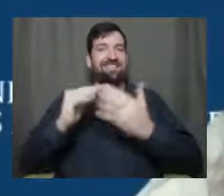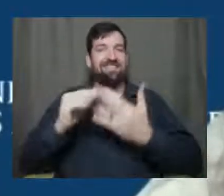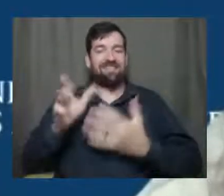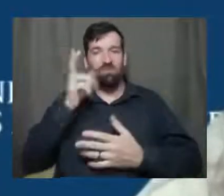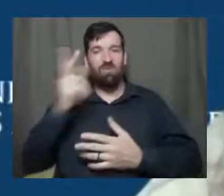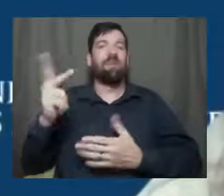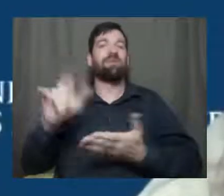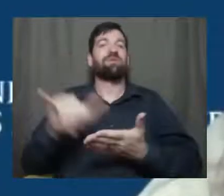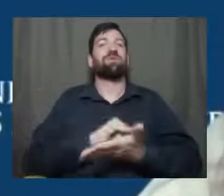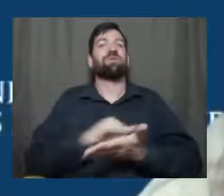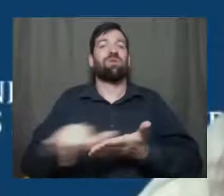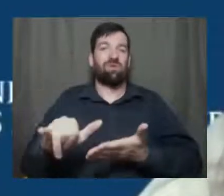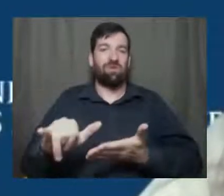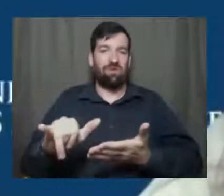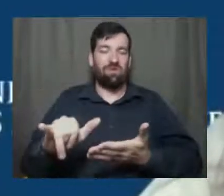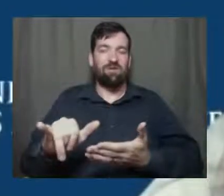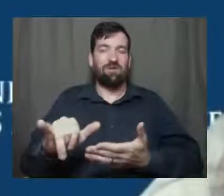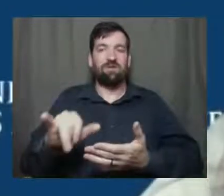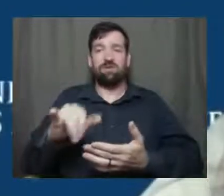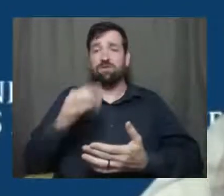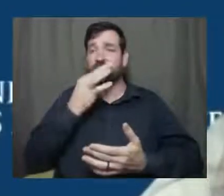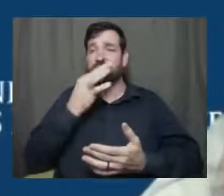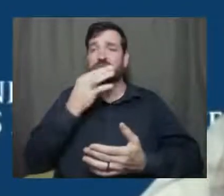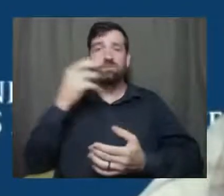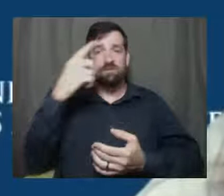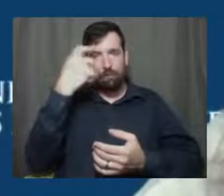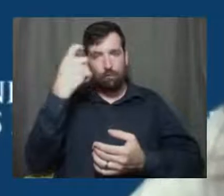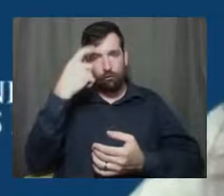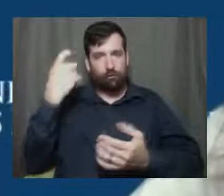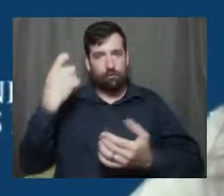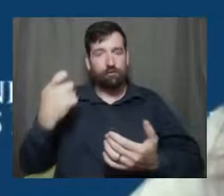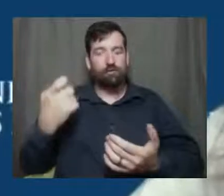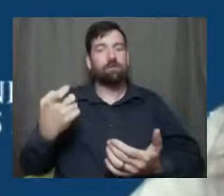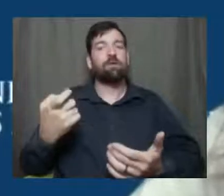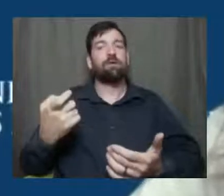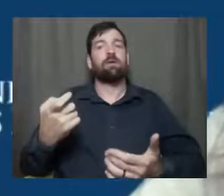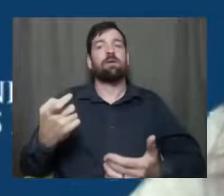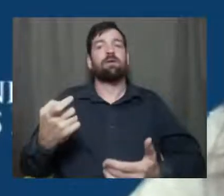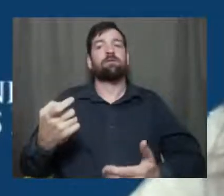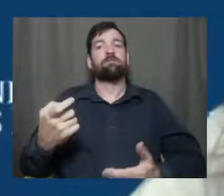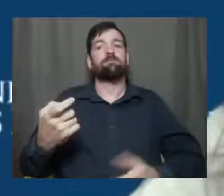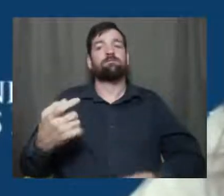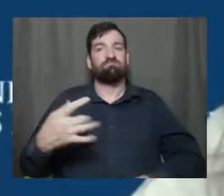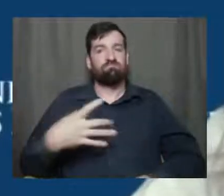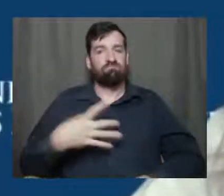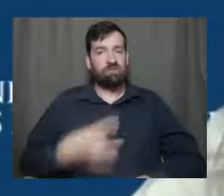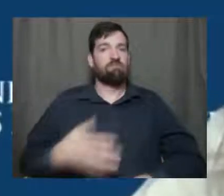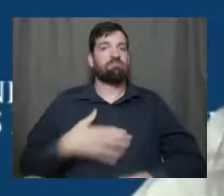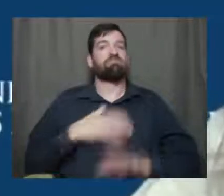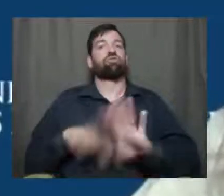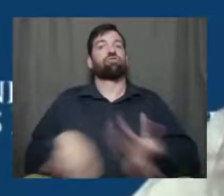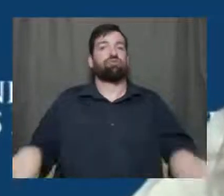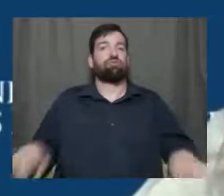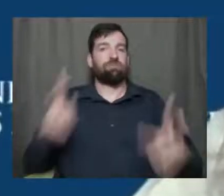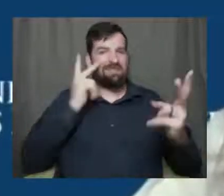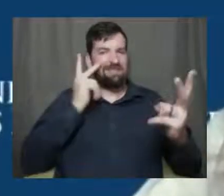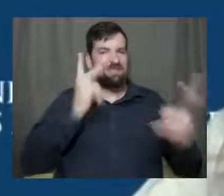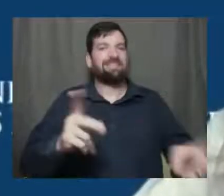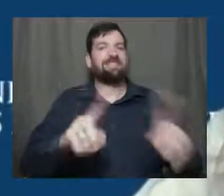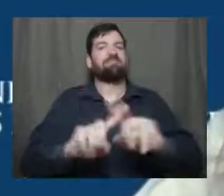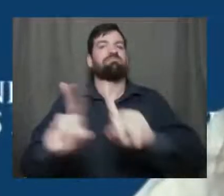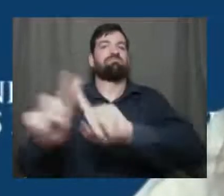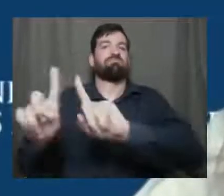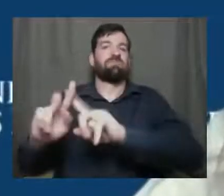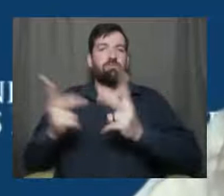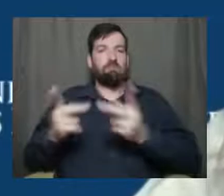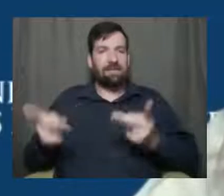York and here in the summer. So we like to, I like my children to see different places and the